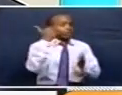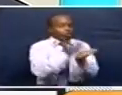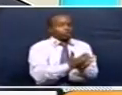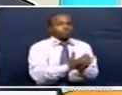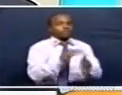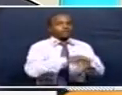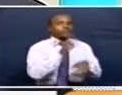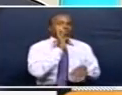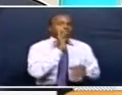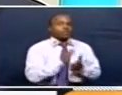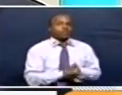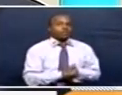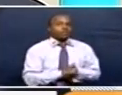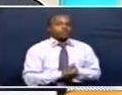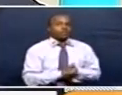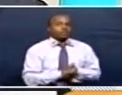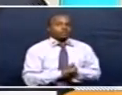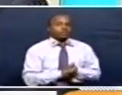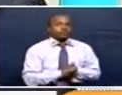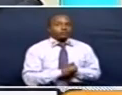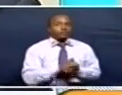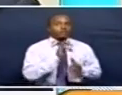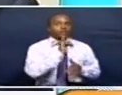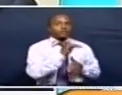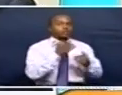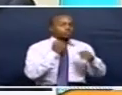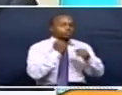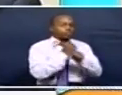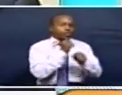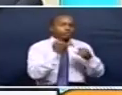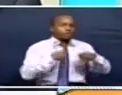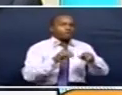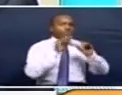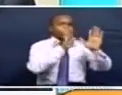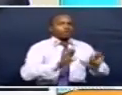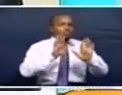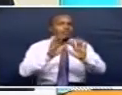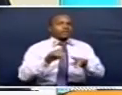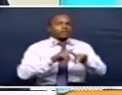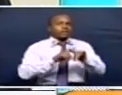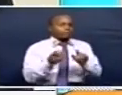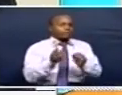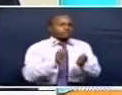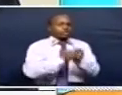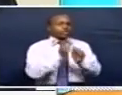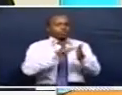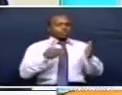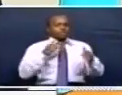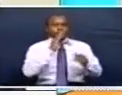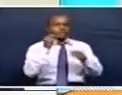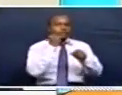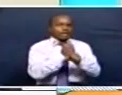villages. That will be my only beef to her, that you don't try to campaign by rolling back what has been done. You